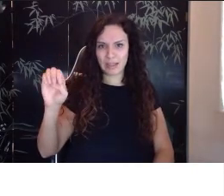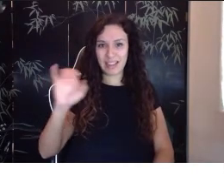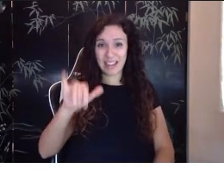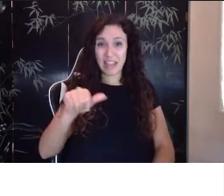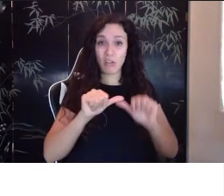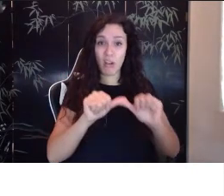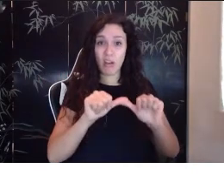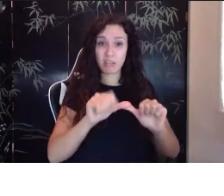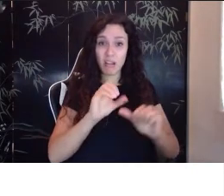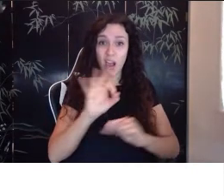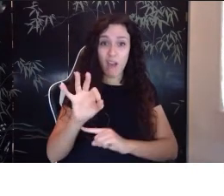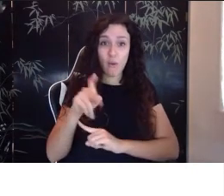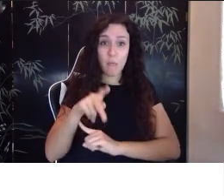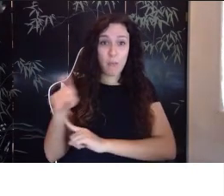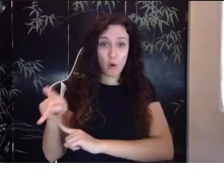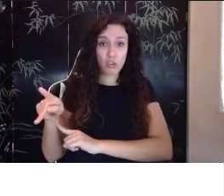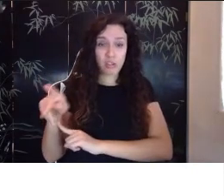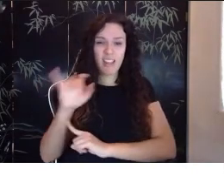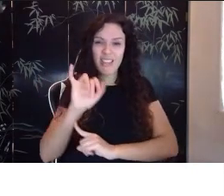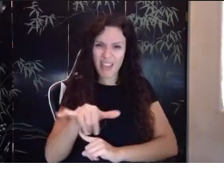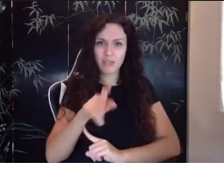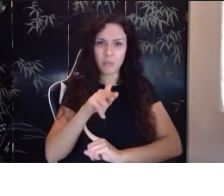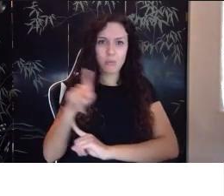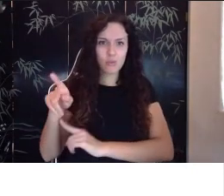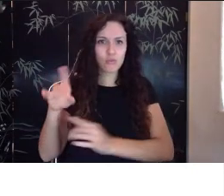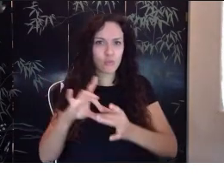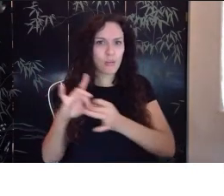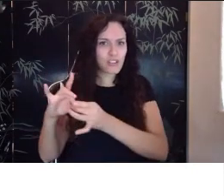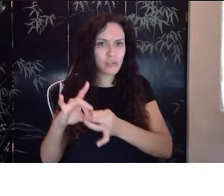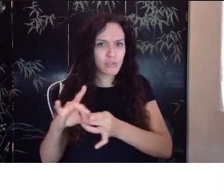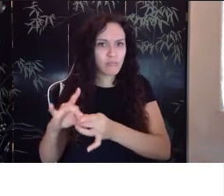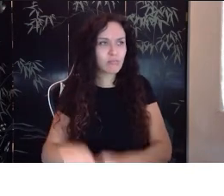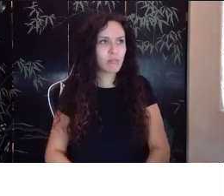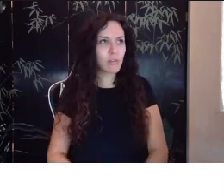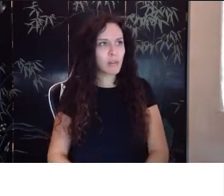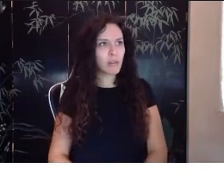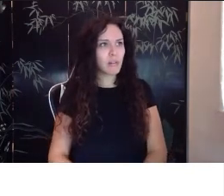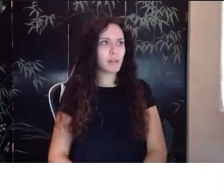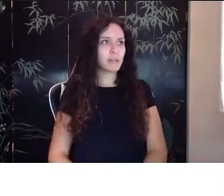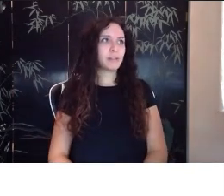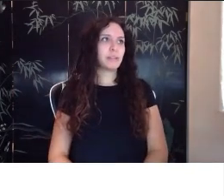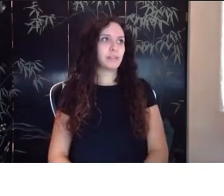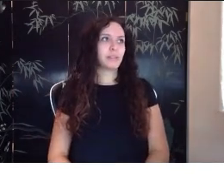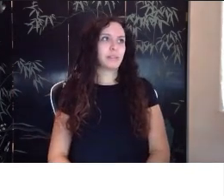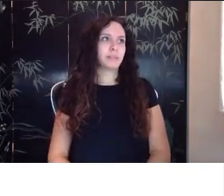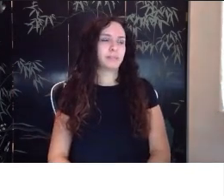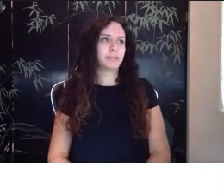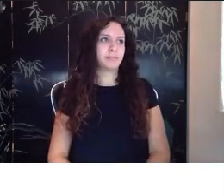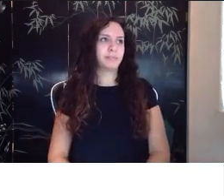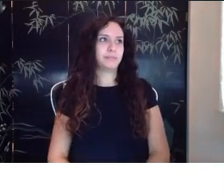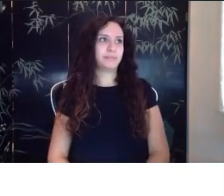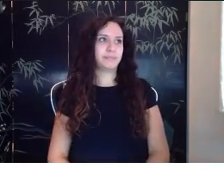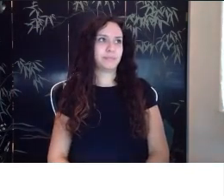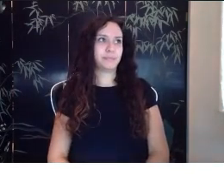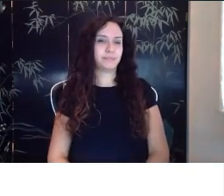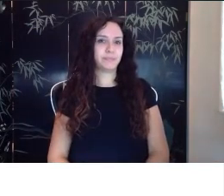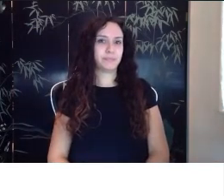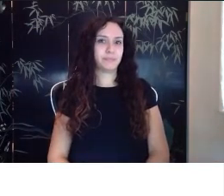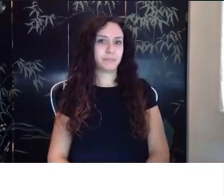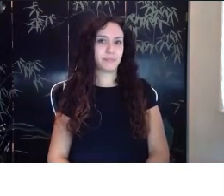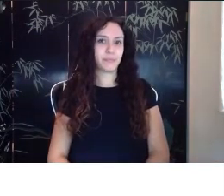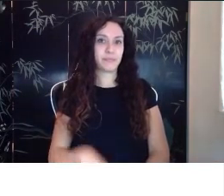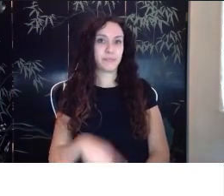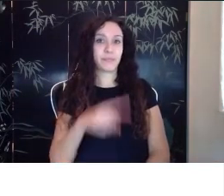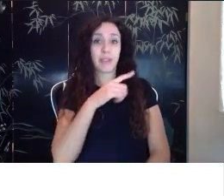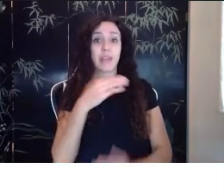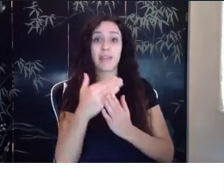constant of proportionality, which is a proportional relationship. Okay. So